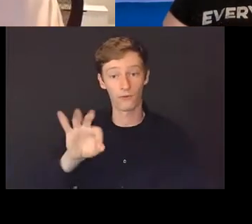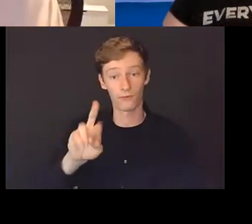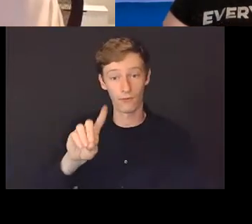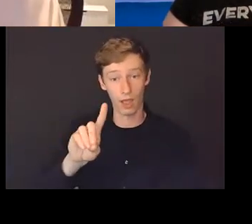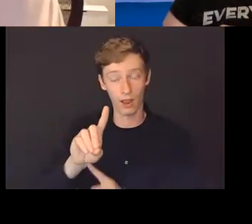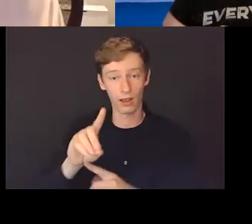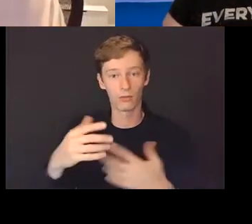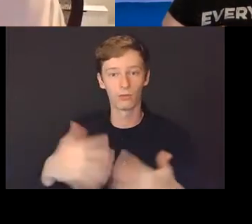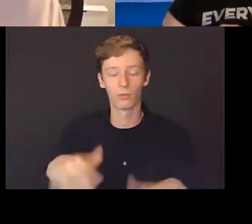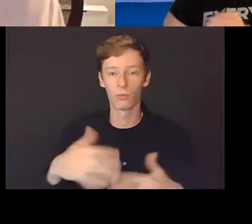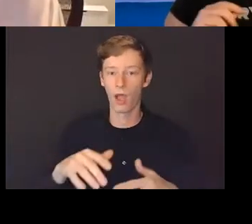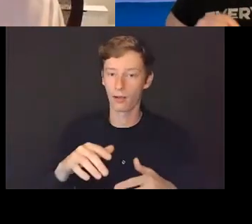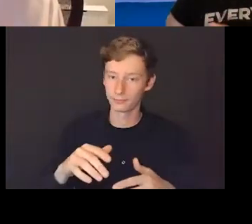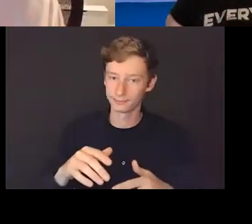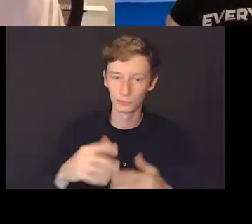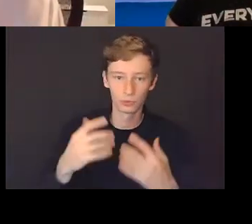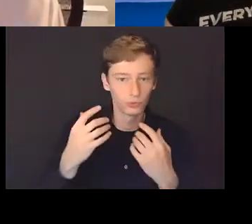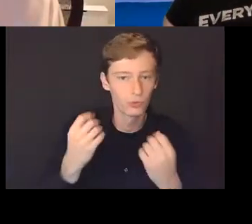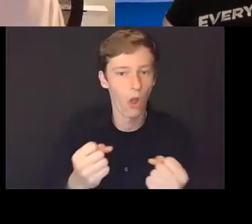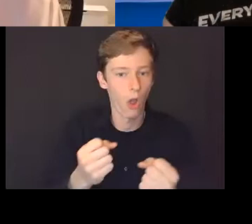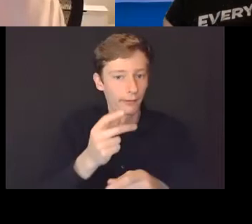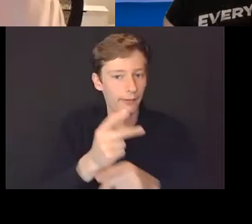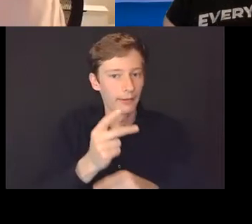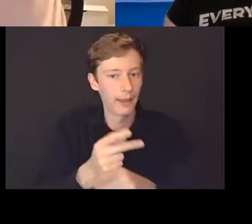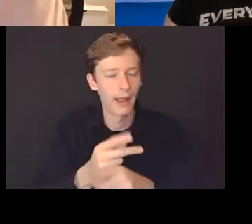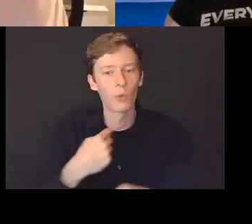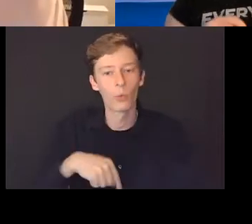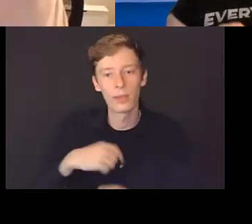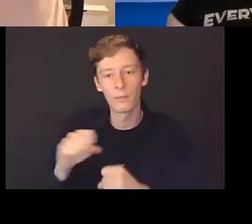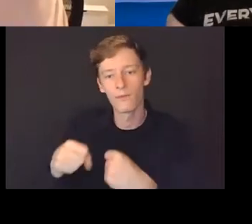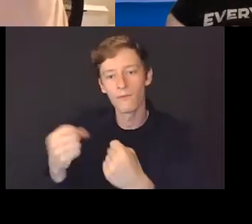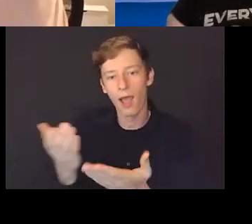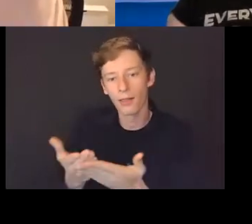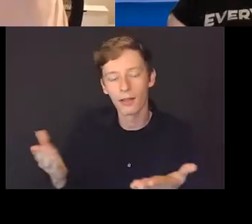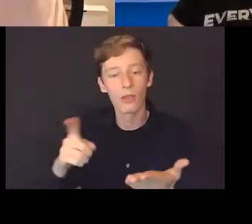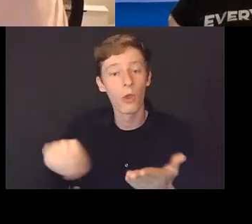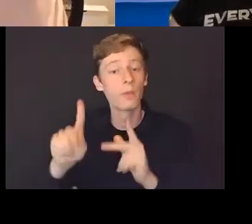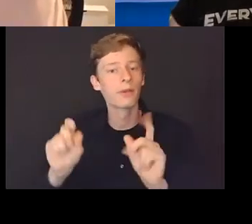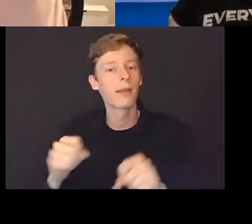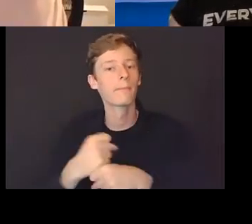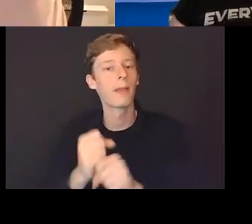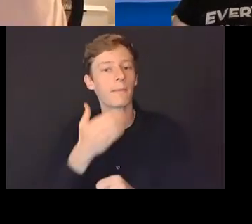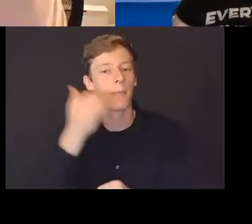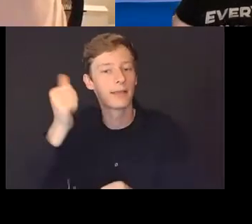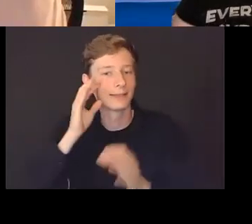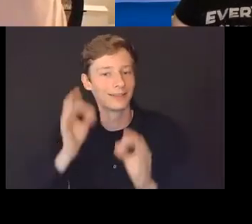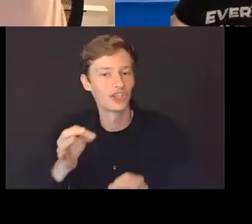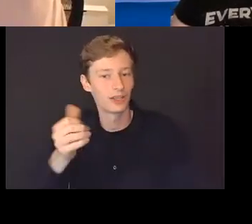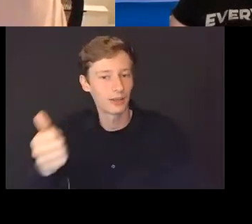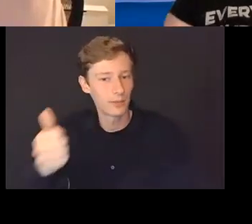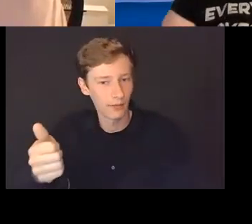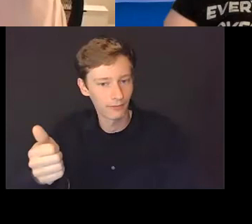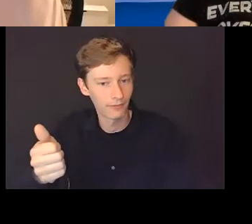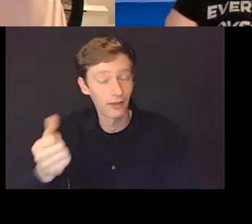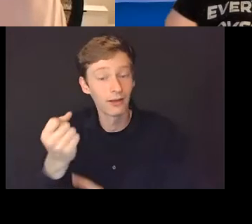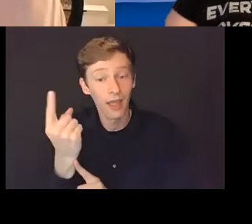our communities with the resources that we all need to make the best decisions for ourselves and our families. And these are life-affirming